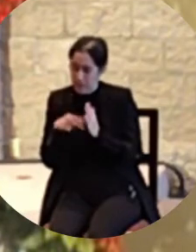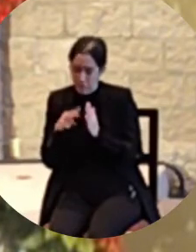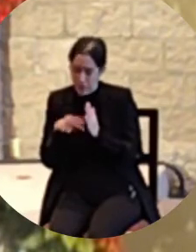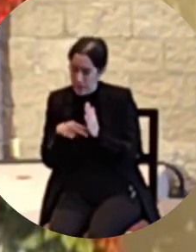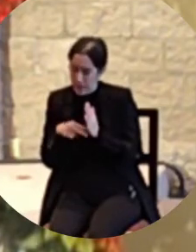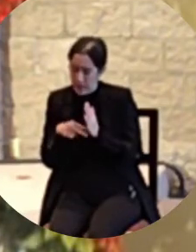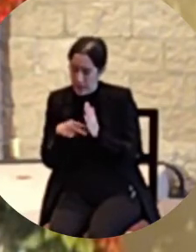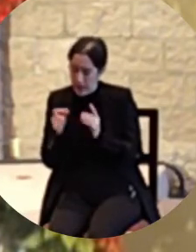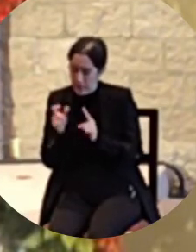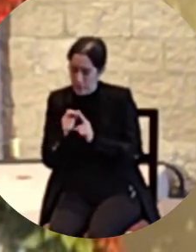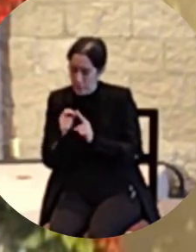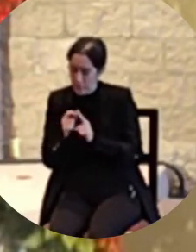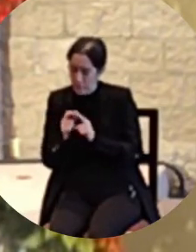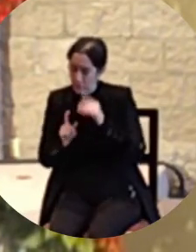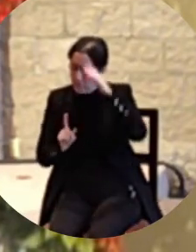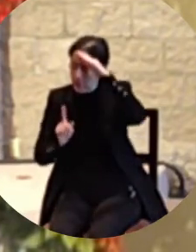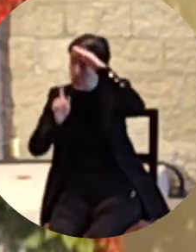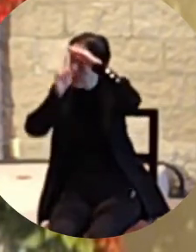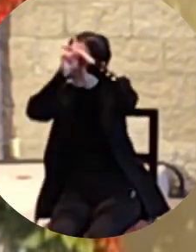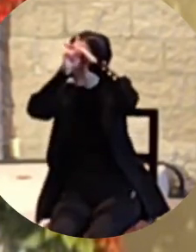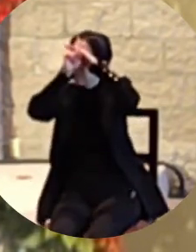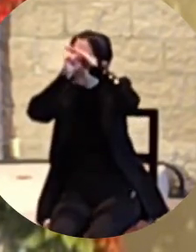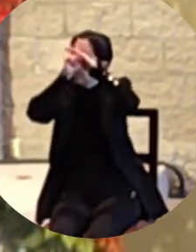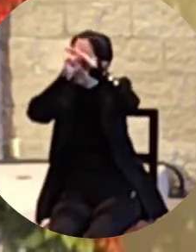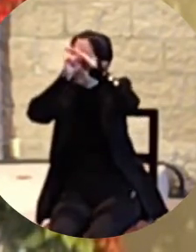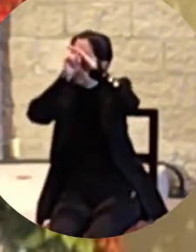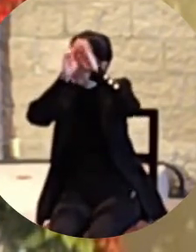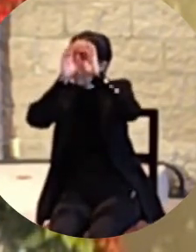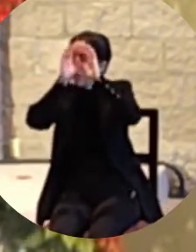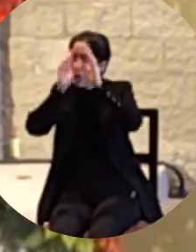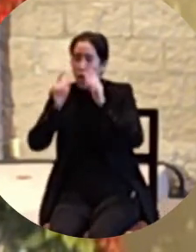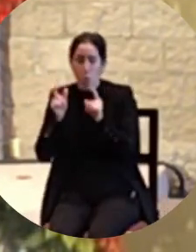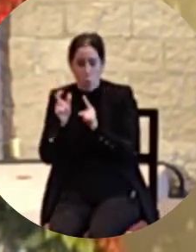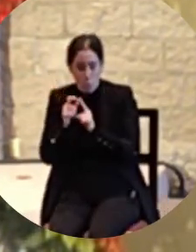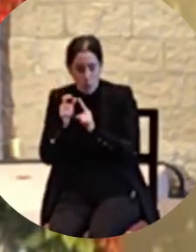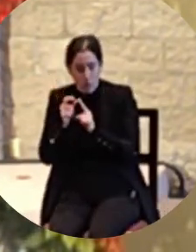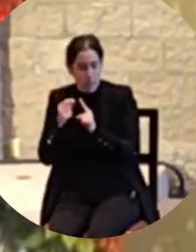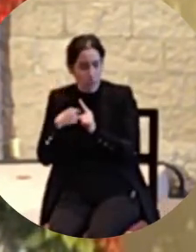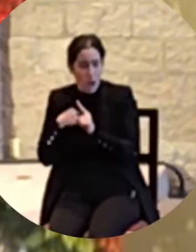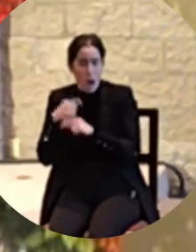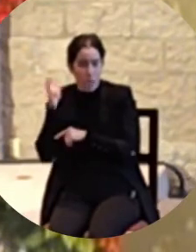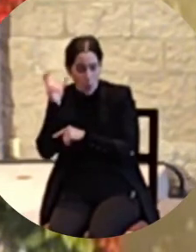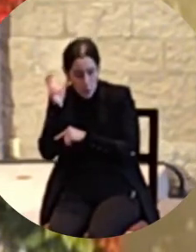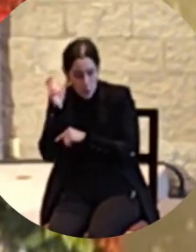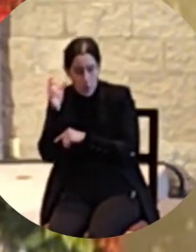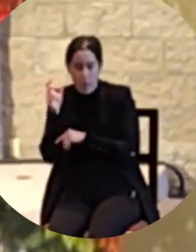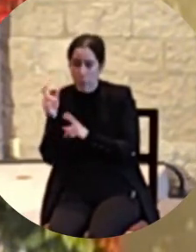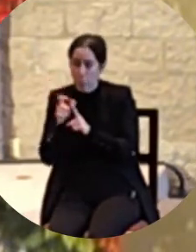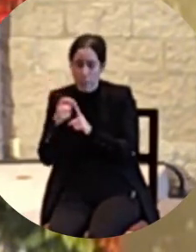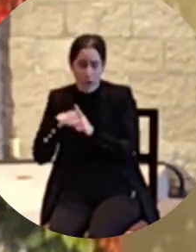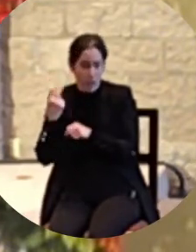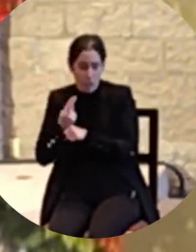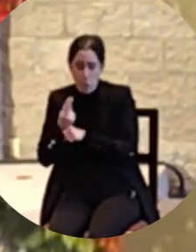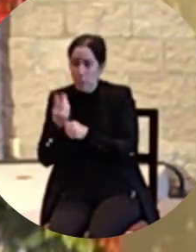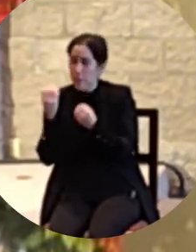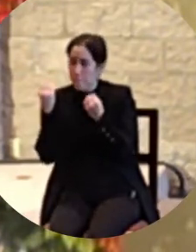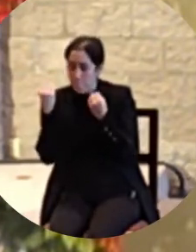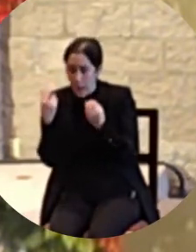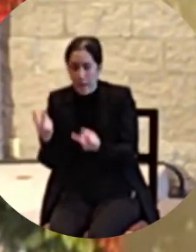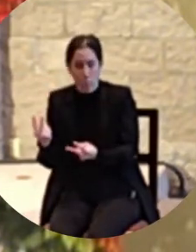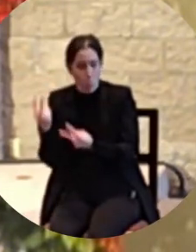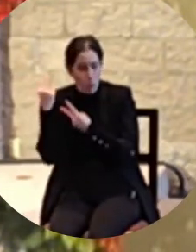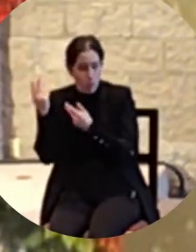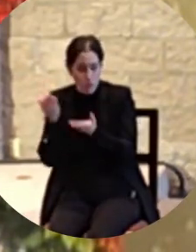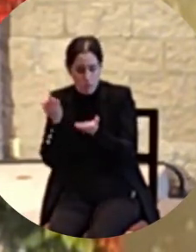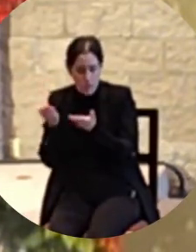that I heard, that I've used in many memorial services. And